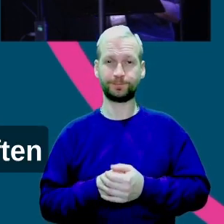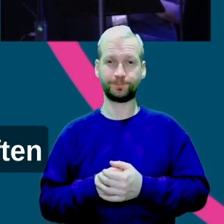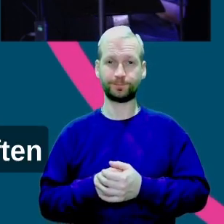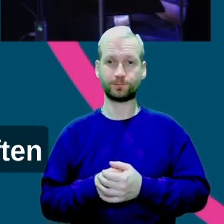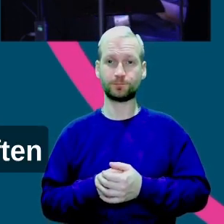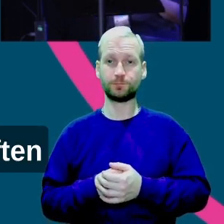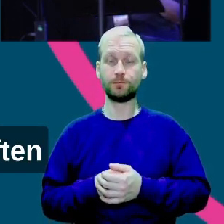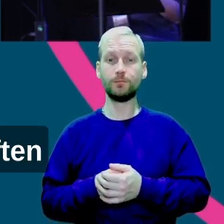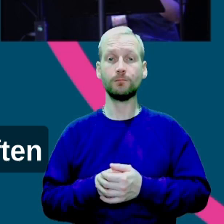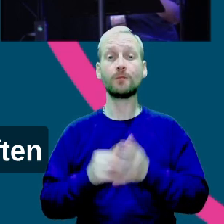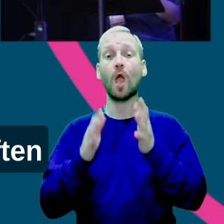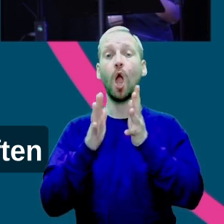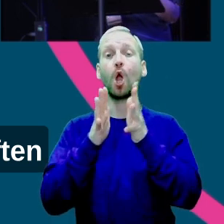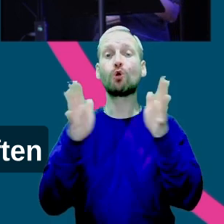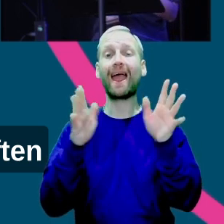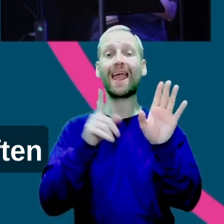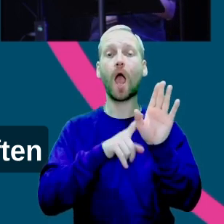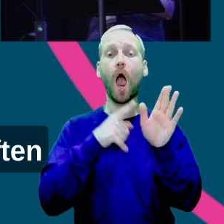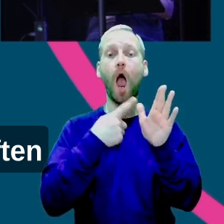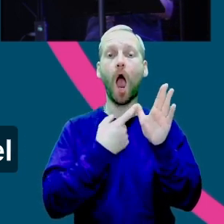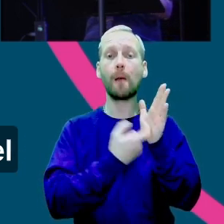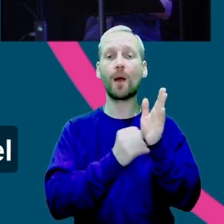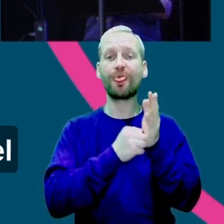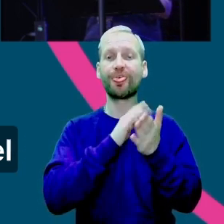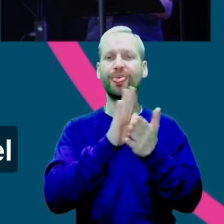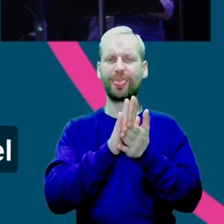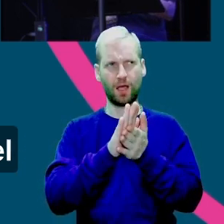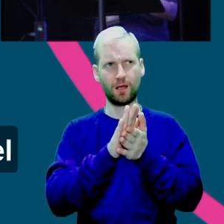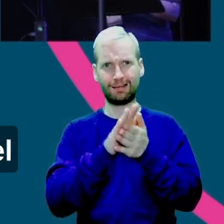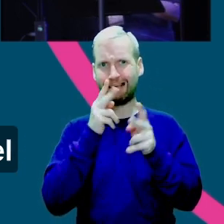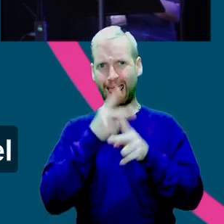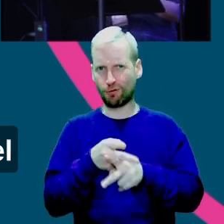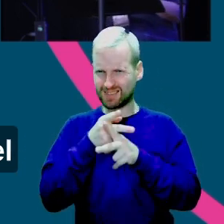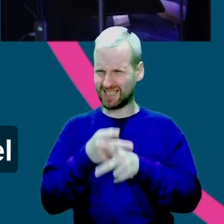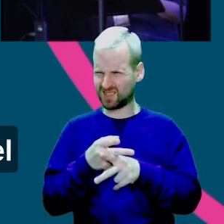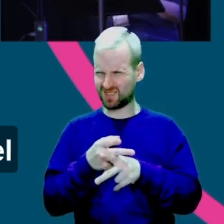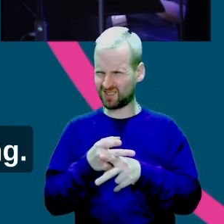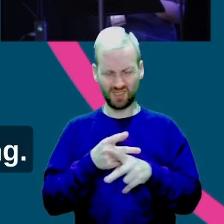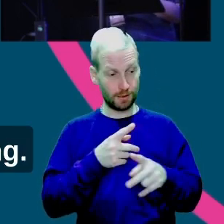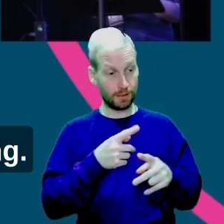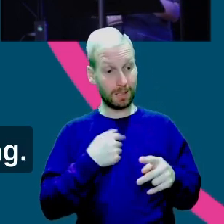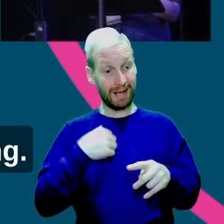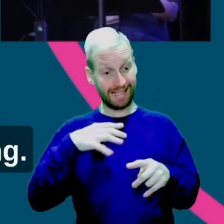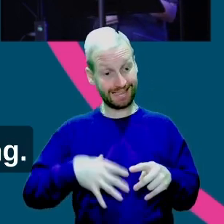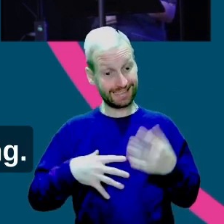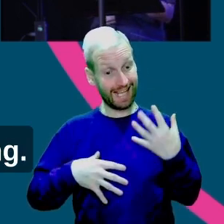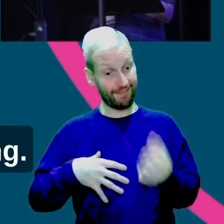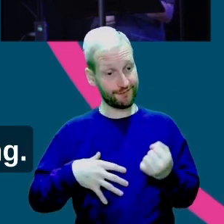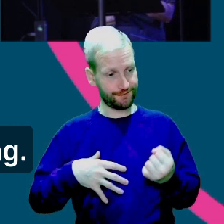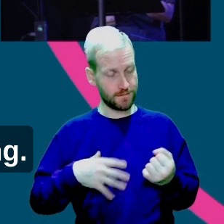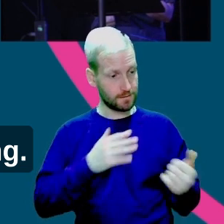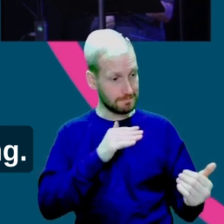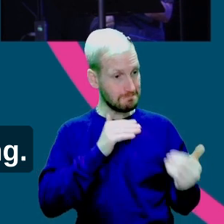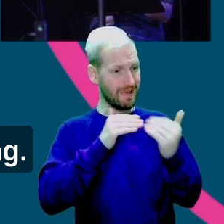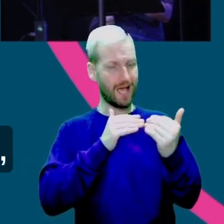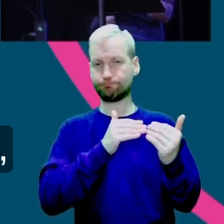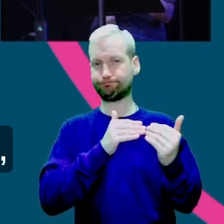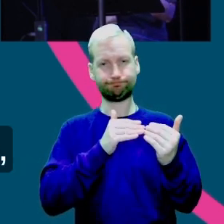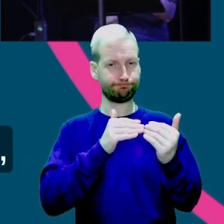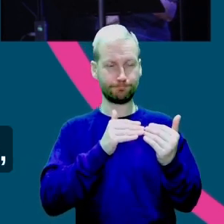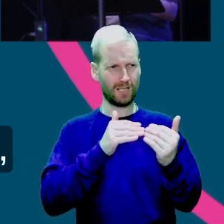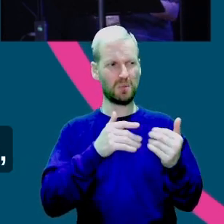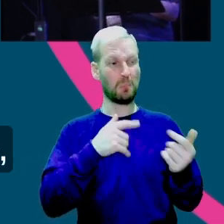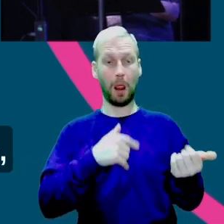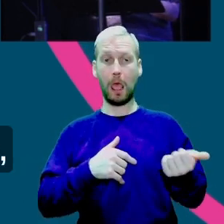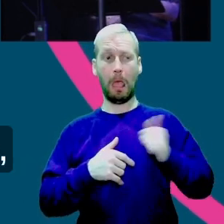So carers in Great Yarmouth have told us they often feel that their needs are not met, but instead feel assumptions are made about how they are coping. They may